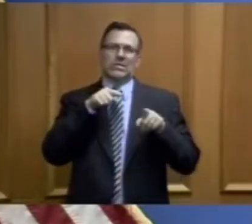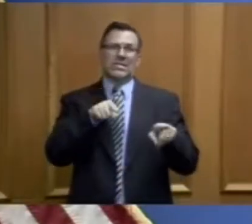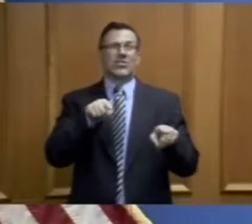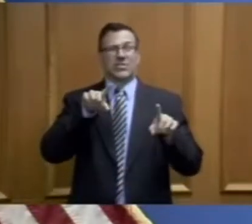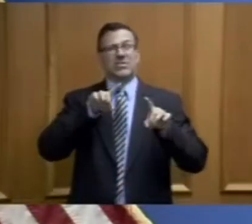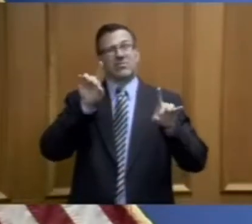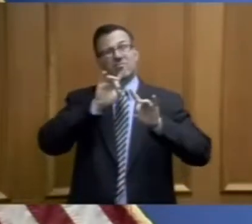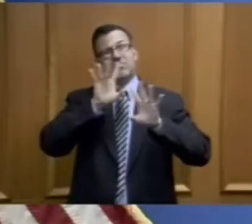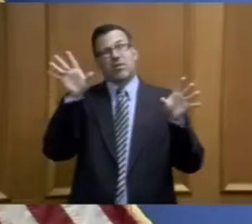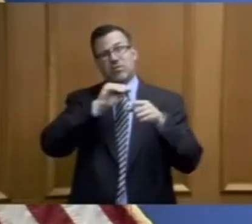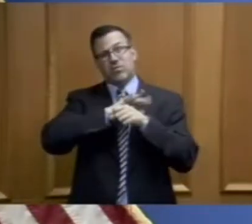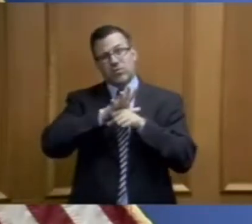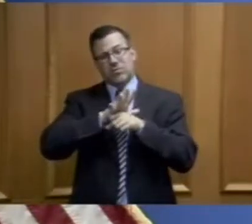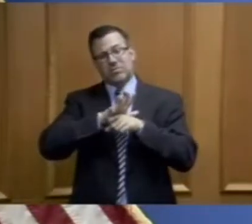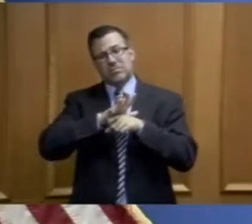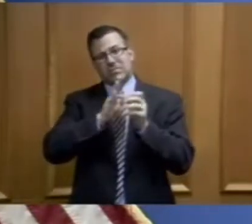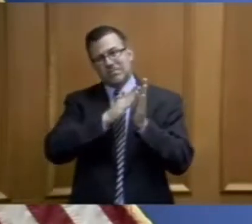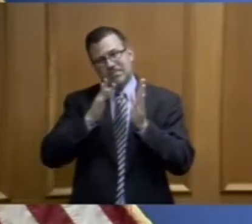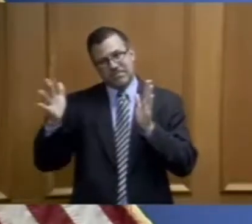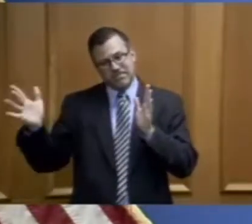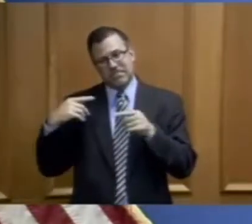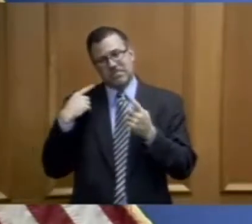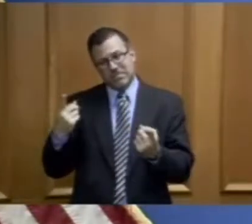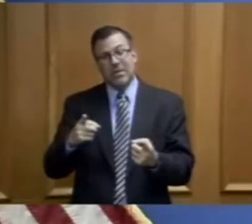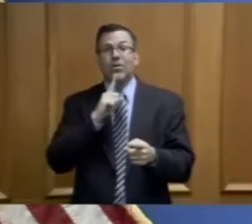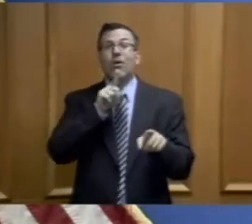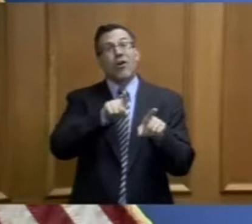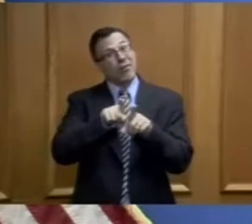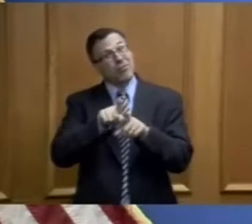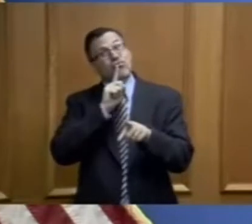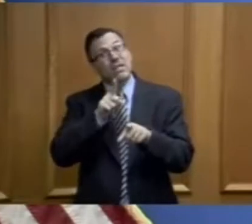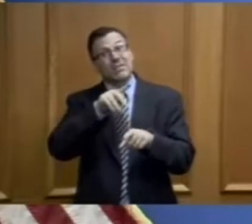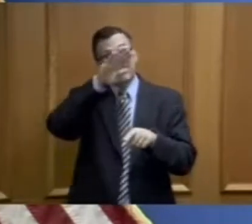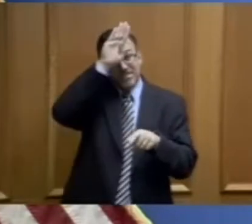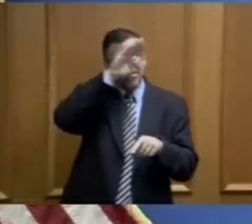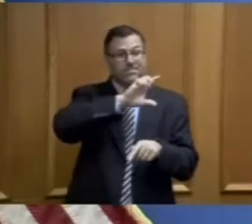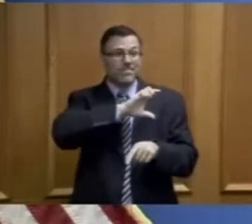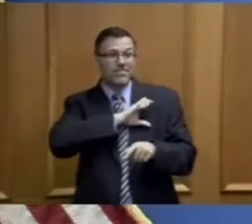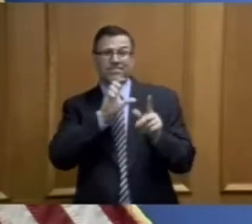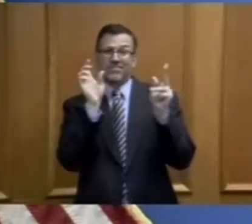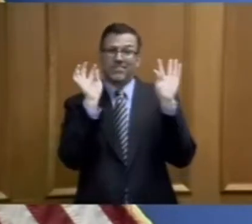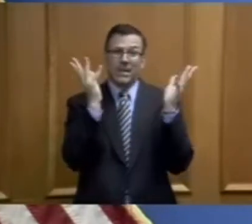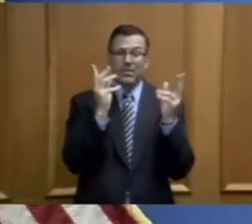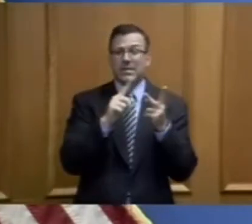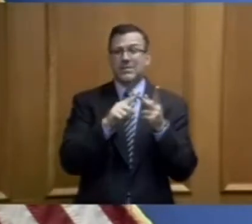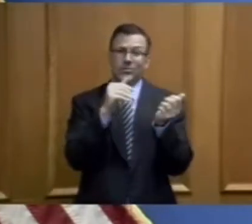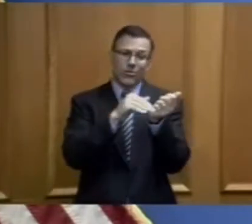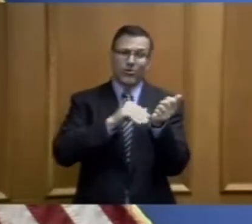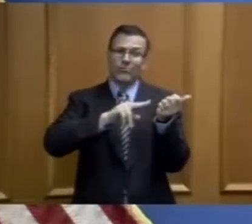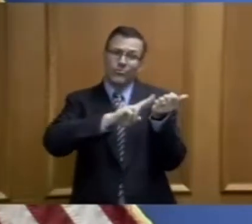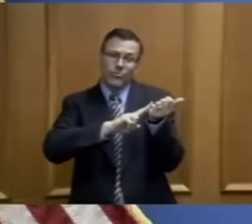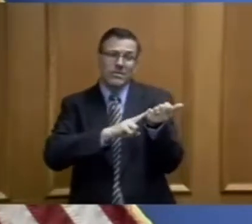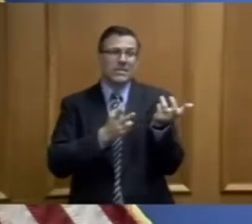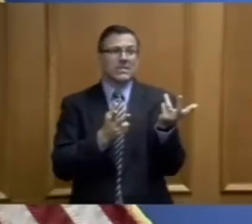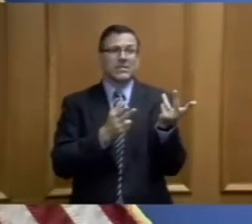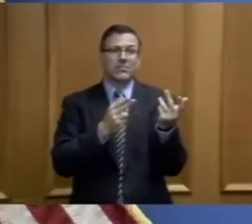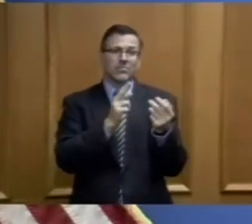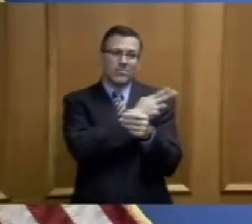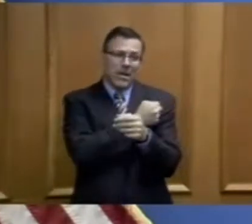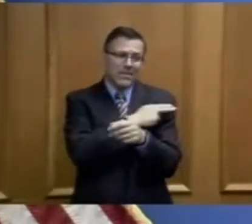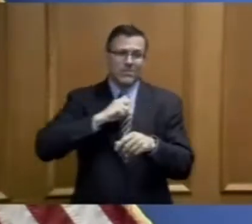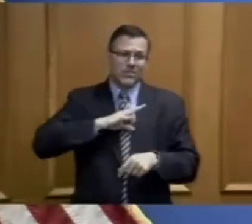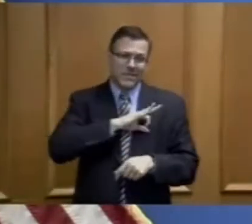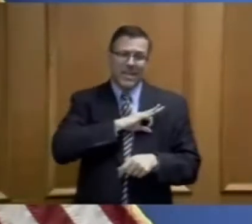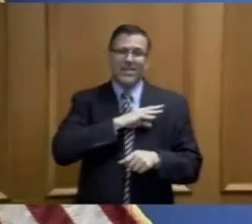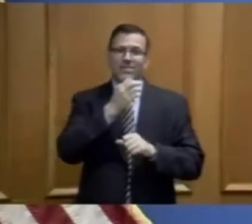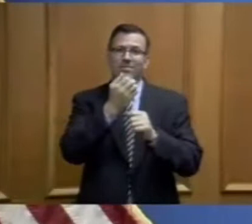toll on folks, especially on first responders and on healthcare workers, people who are on the front lines dealing